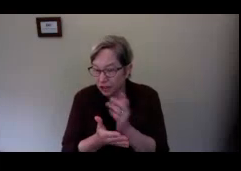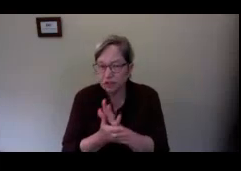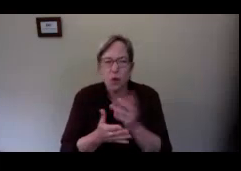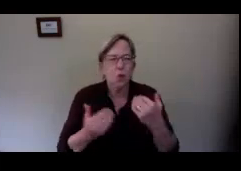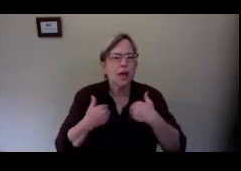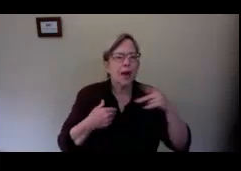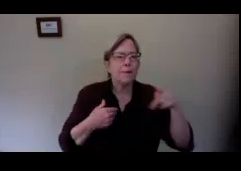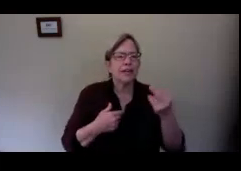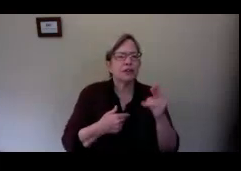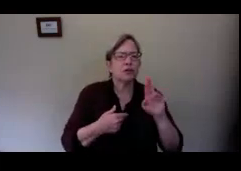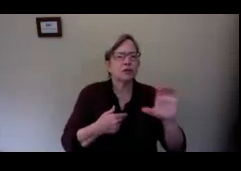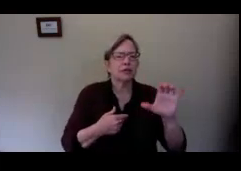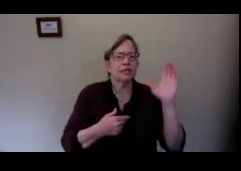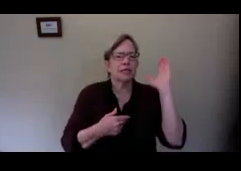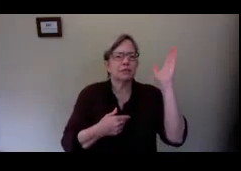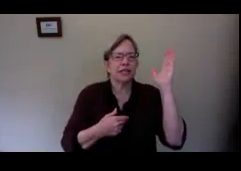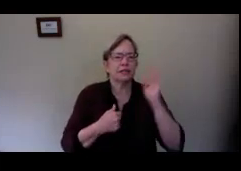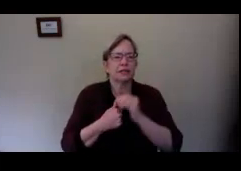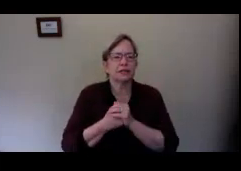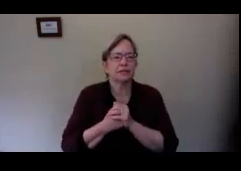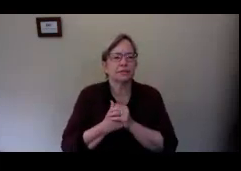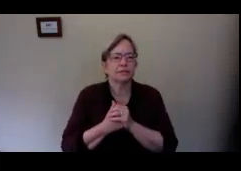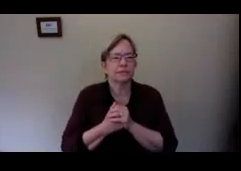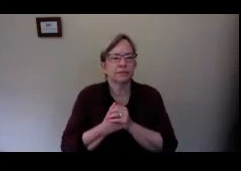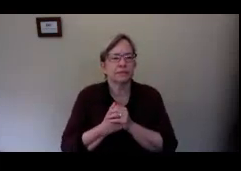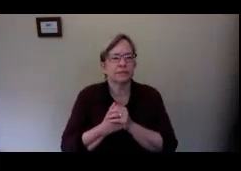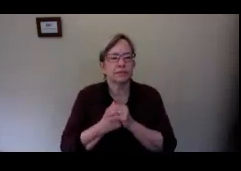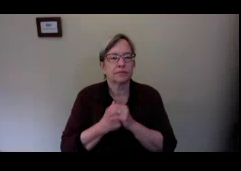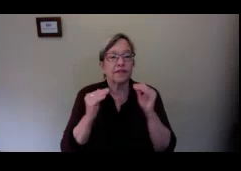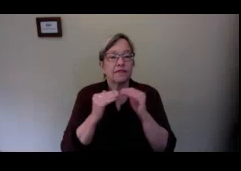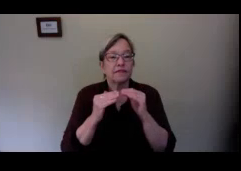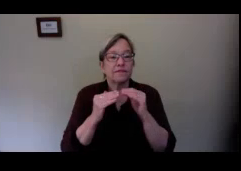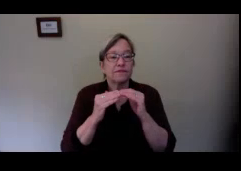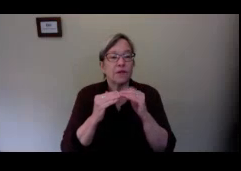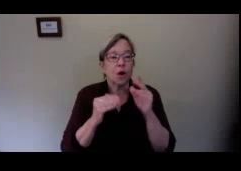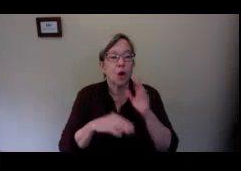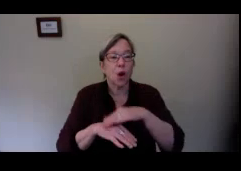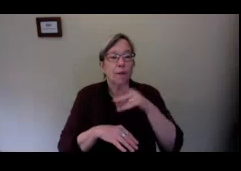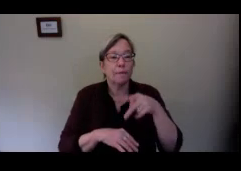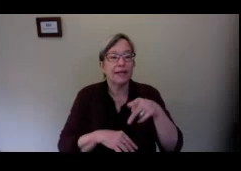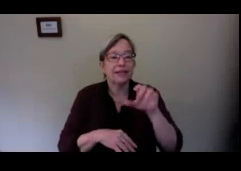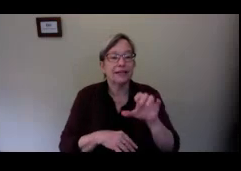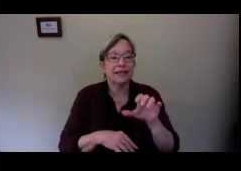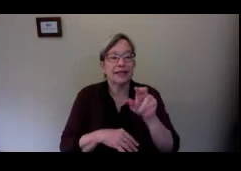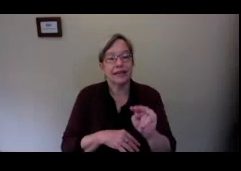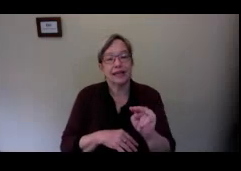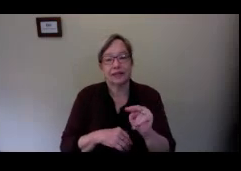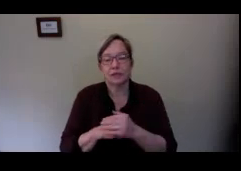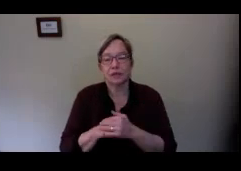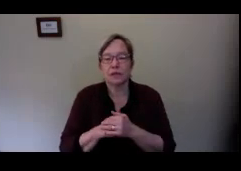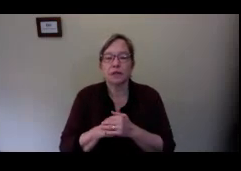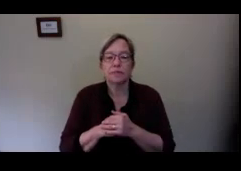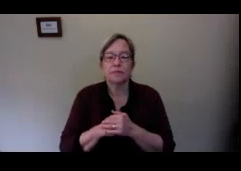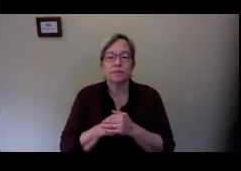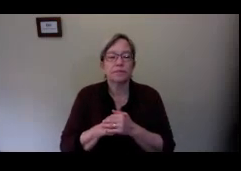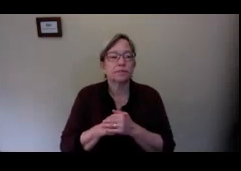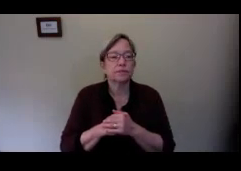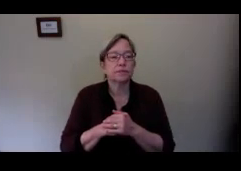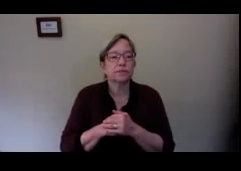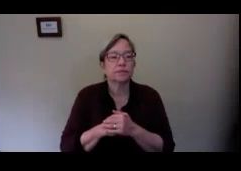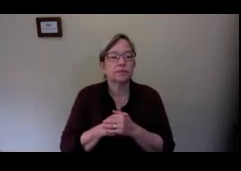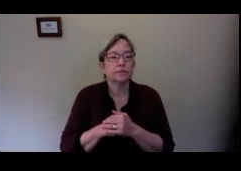Speak on PC Speaks, PHRC Speaks on PCN. So that is Fair Housing Forward, and that is our